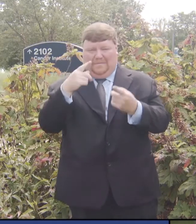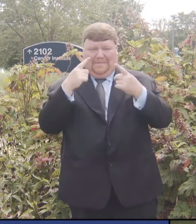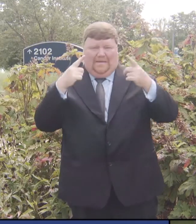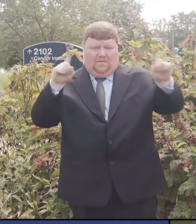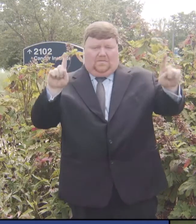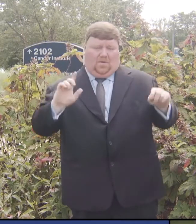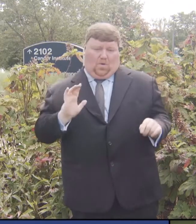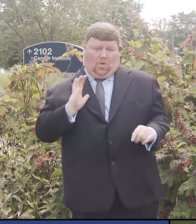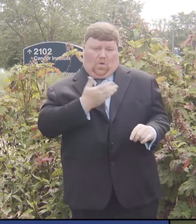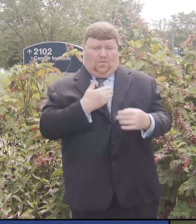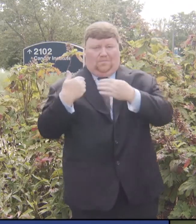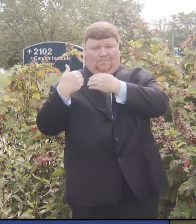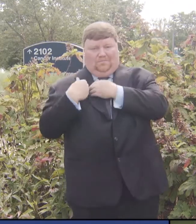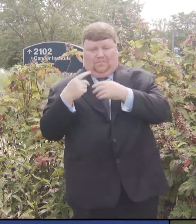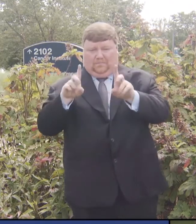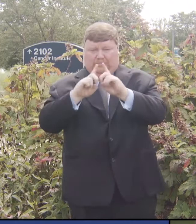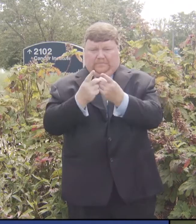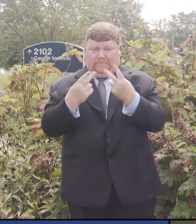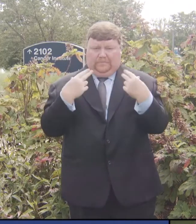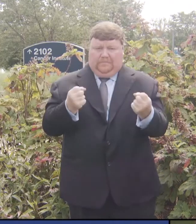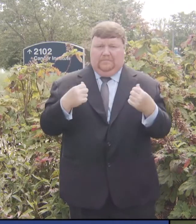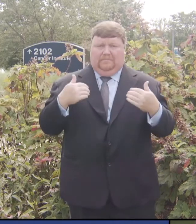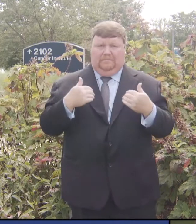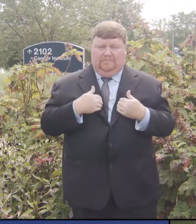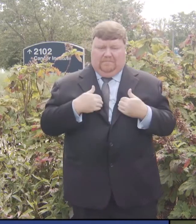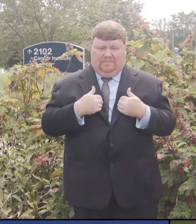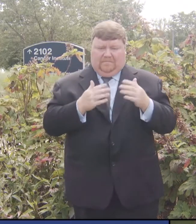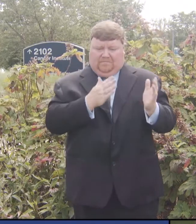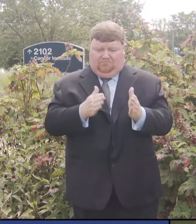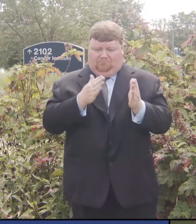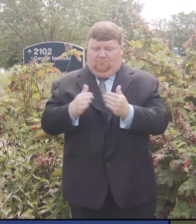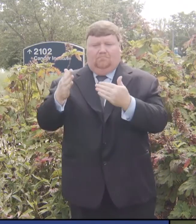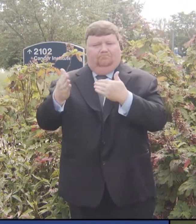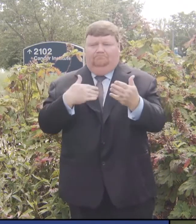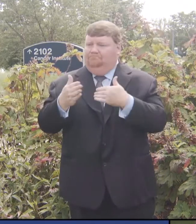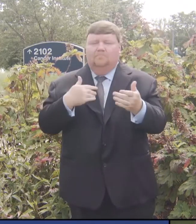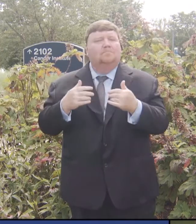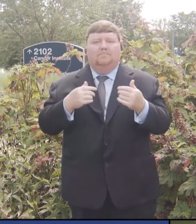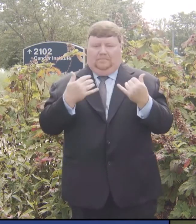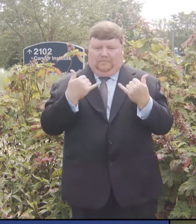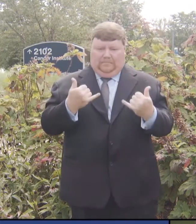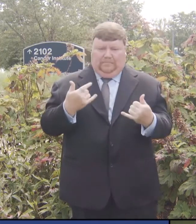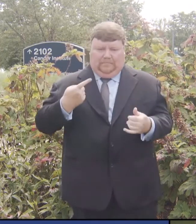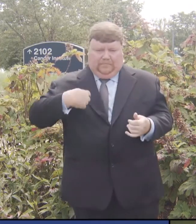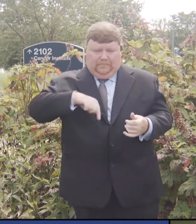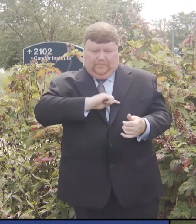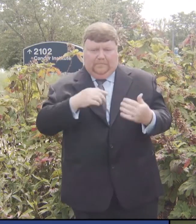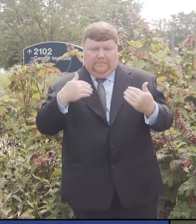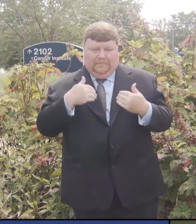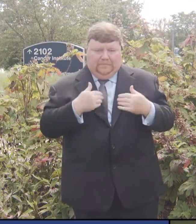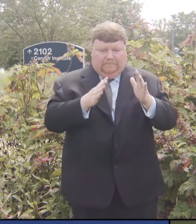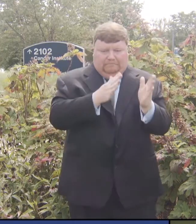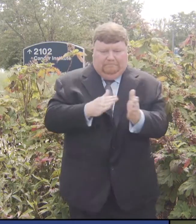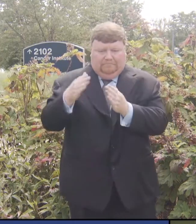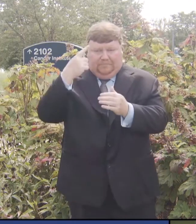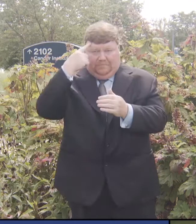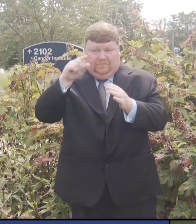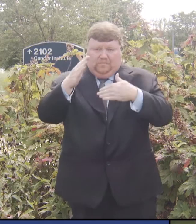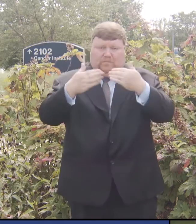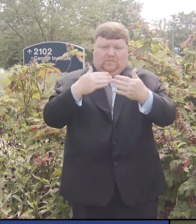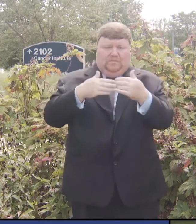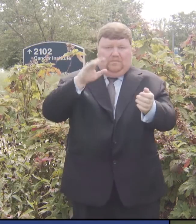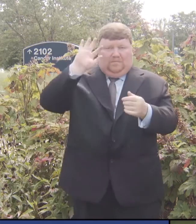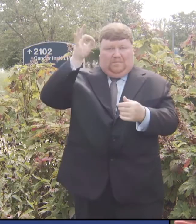Our responsibility as the Department of Health is to be prepared no matter what comes. And so we are really doing staging and scenario planning for whatever the federal